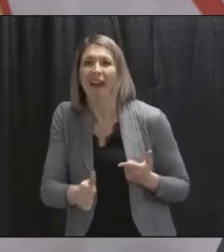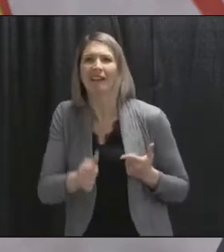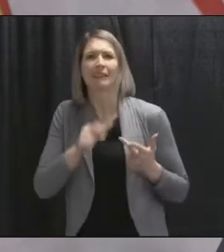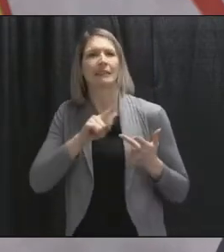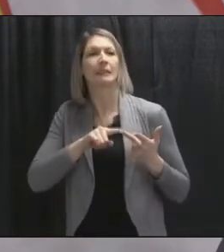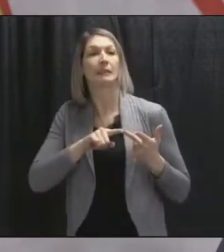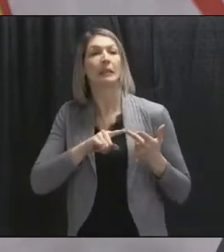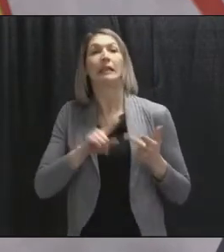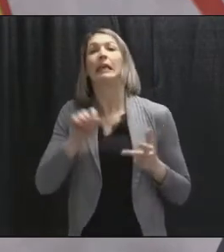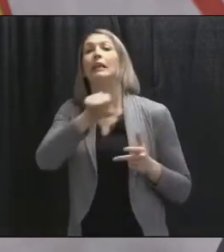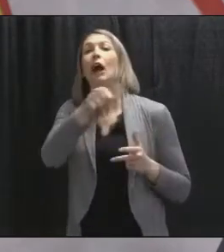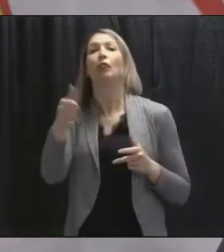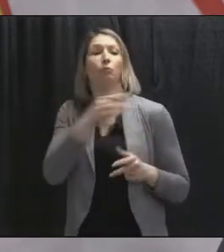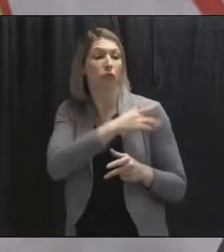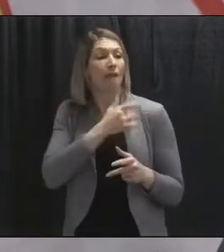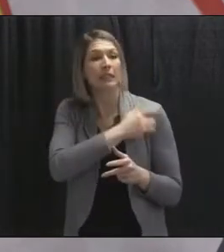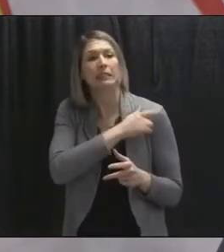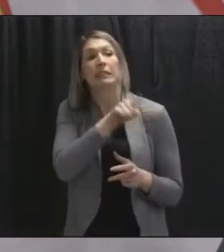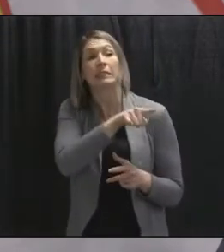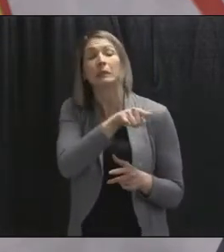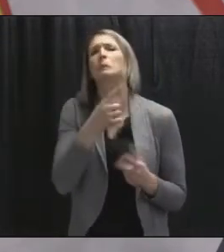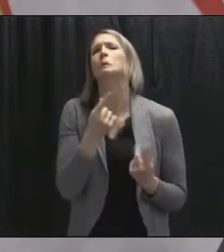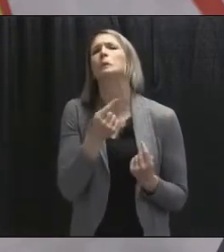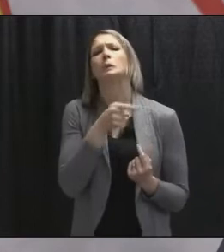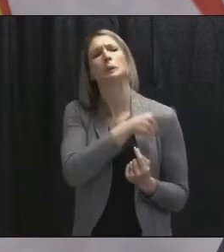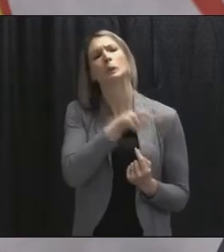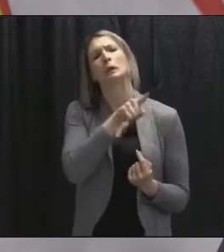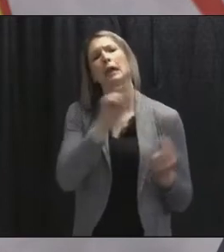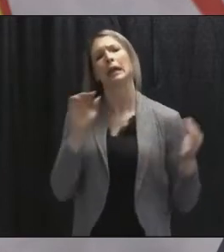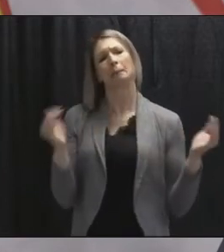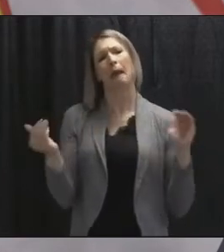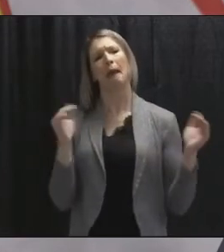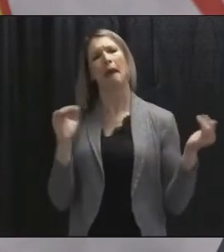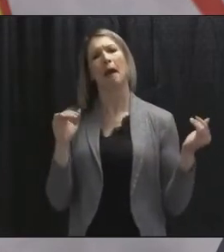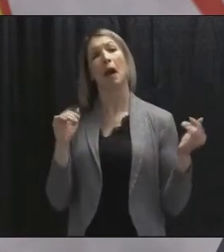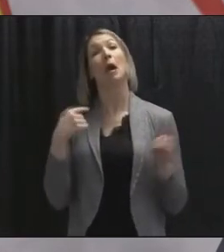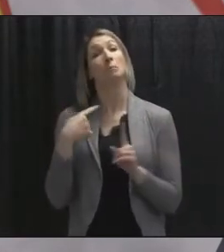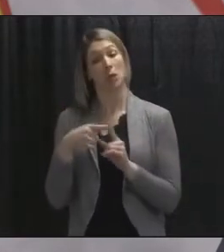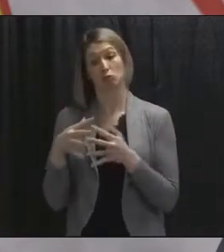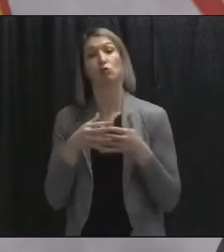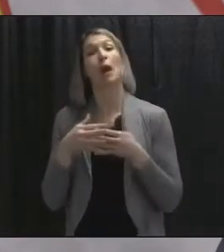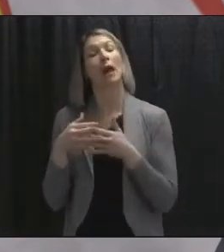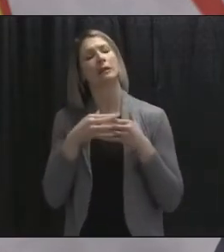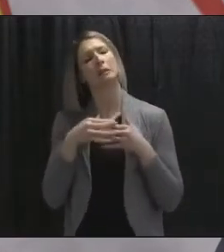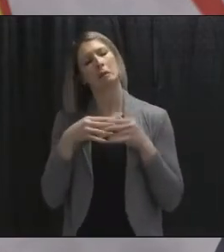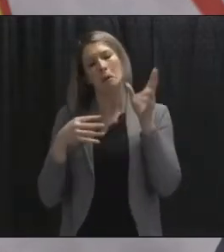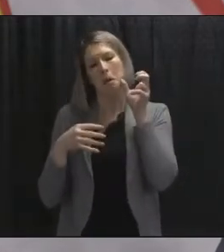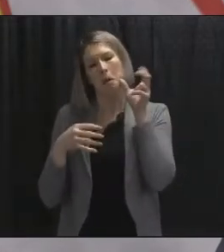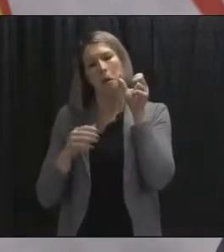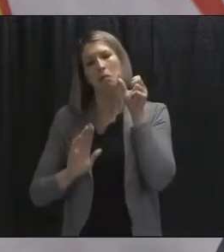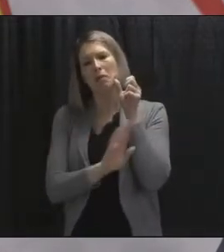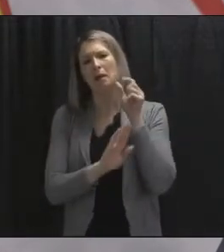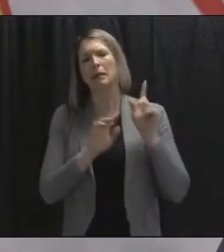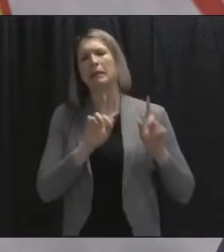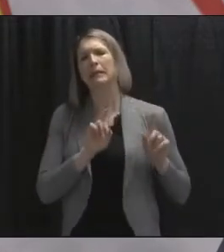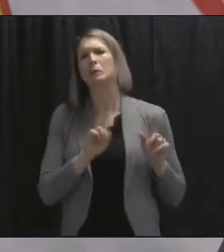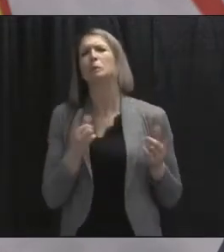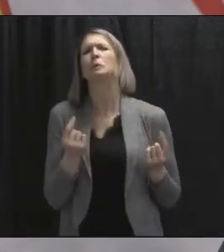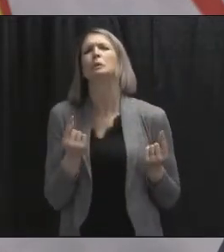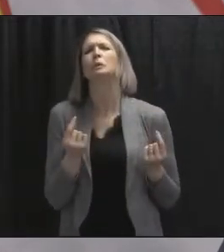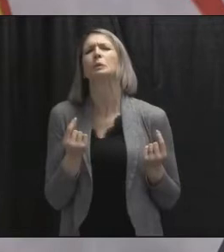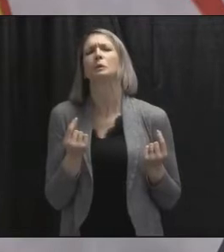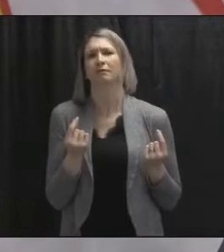outlets, provinces, and the United States talking about testing. Well, many people across Canada, they refer